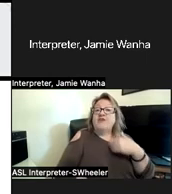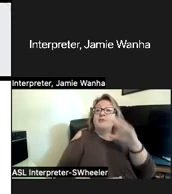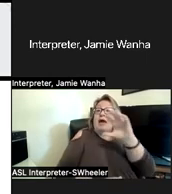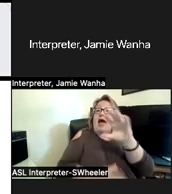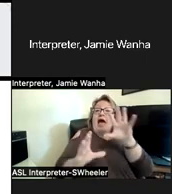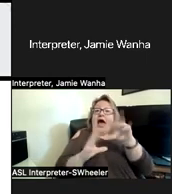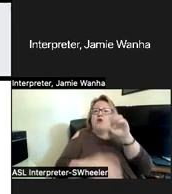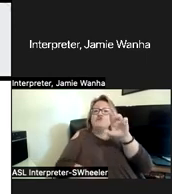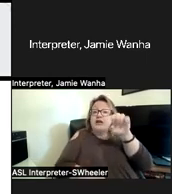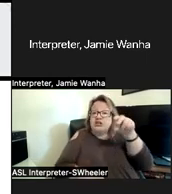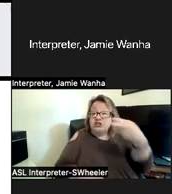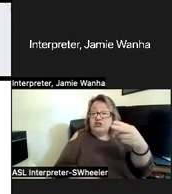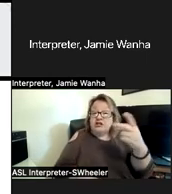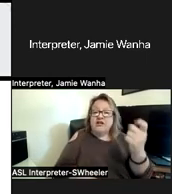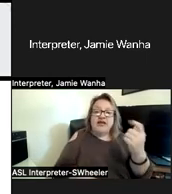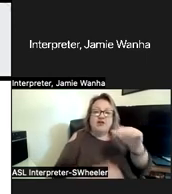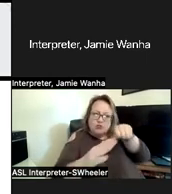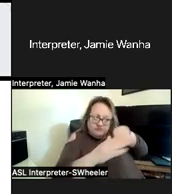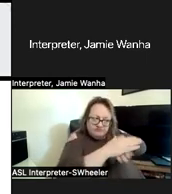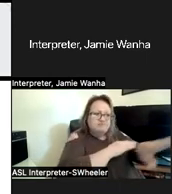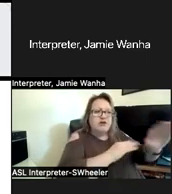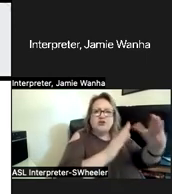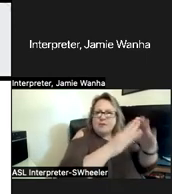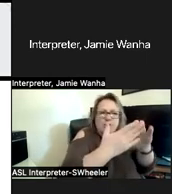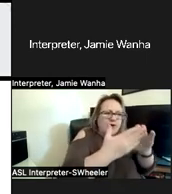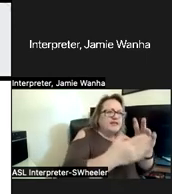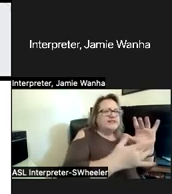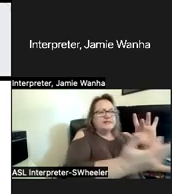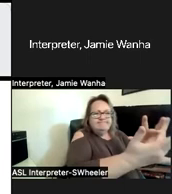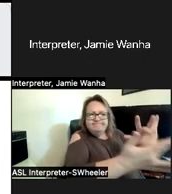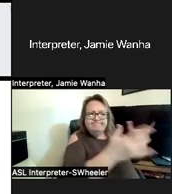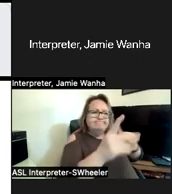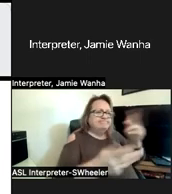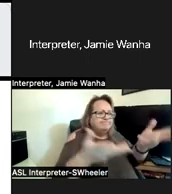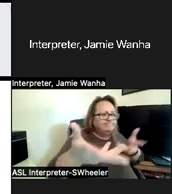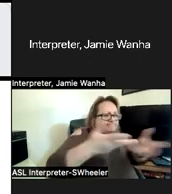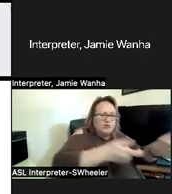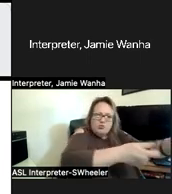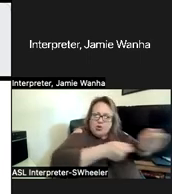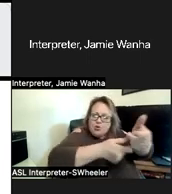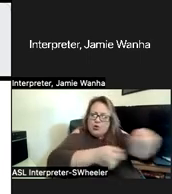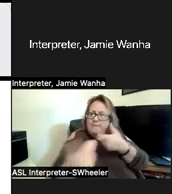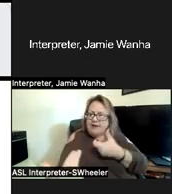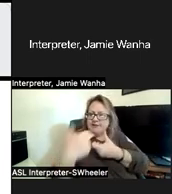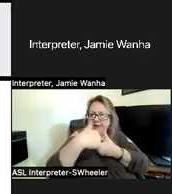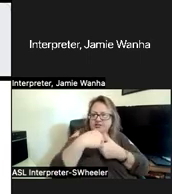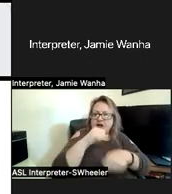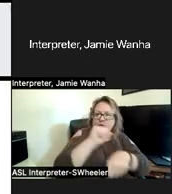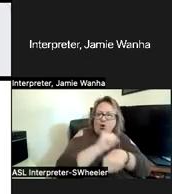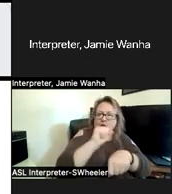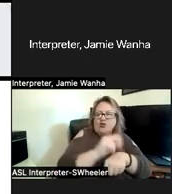do kind of boots on the ground outreach activities and reaching out to people to recruit their participation and work with the news